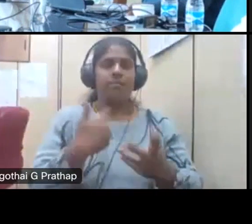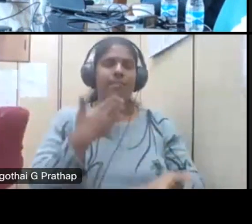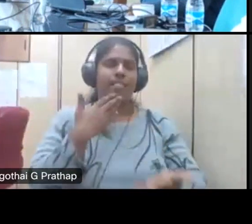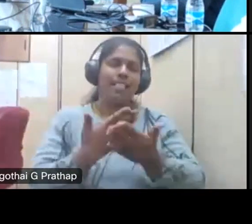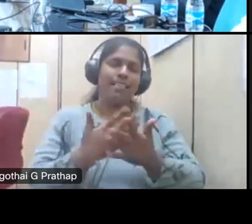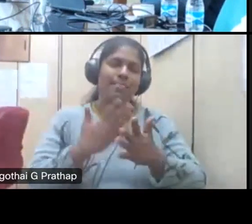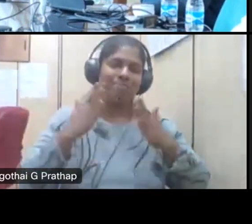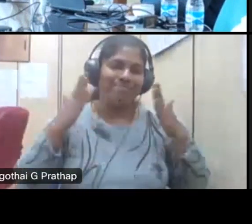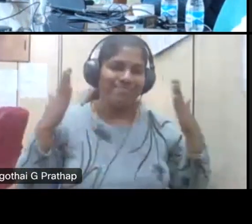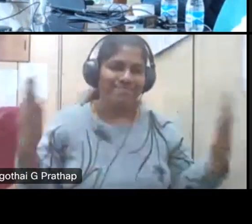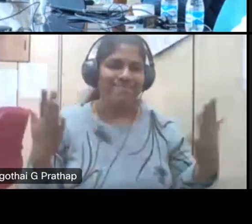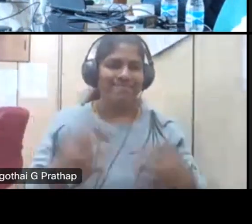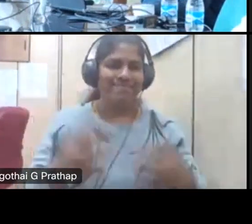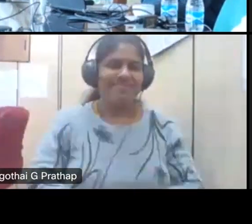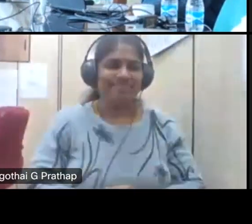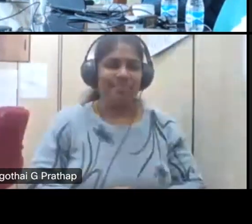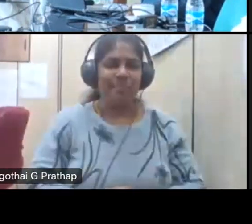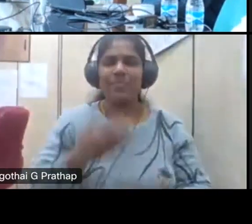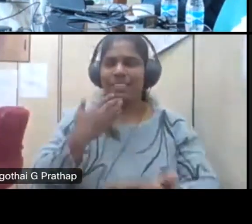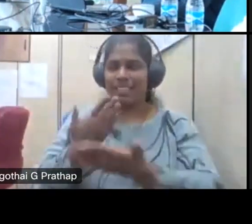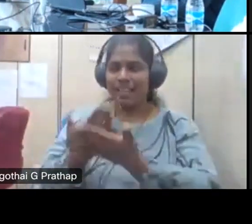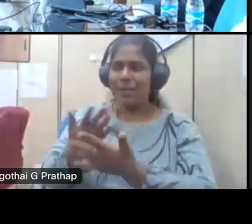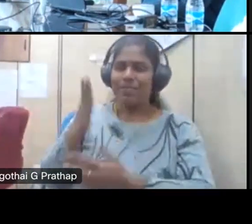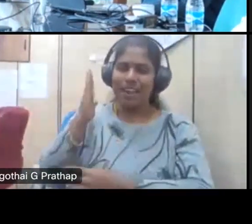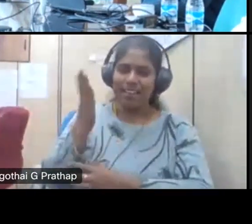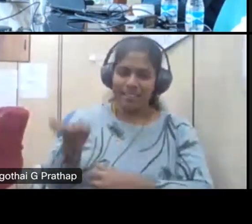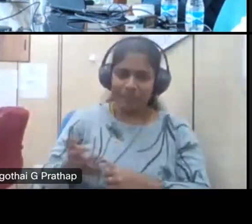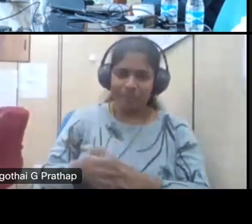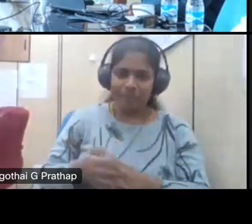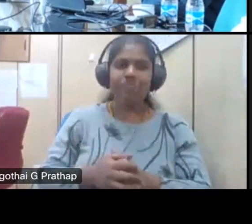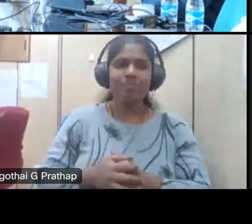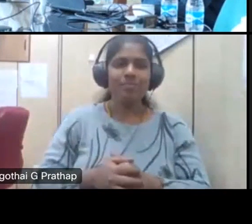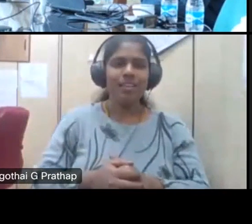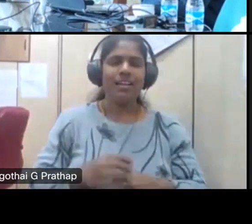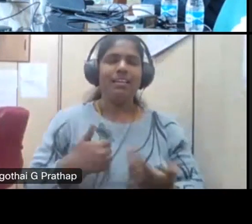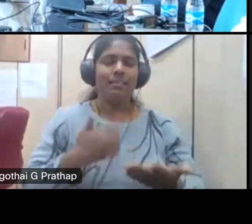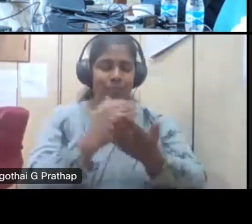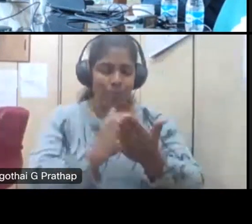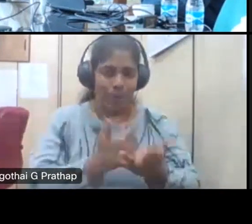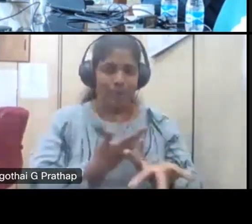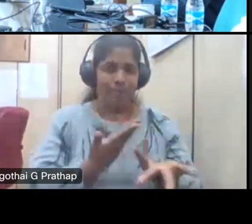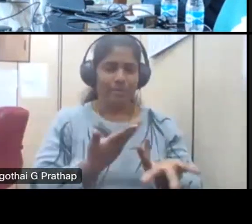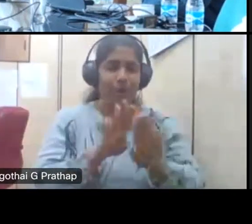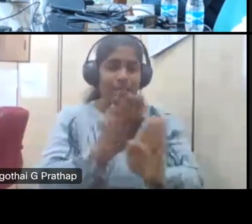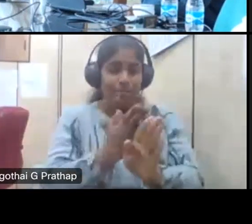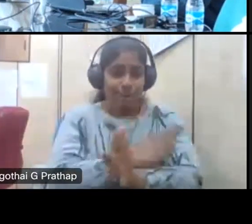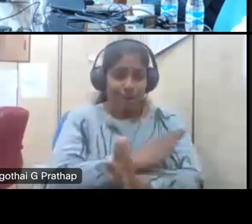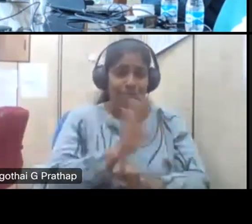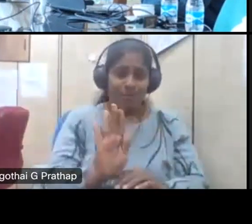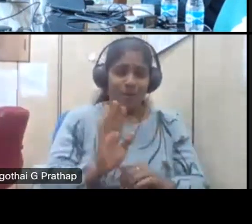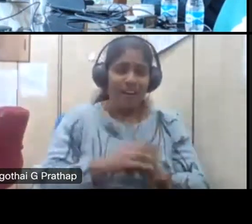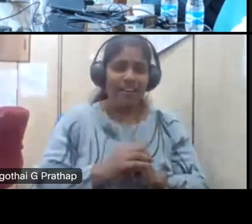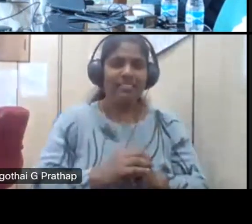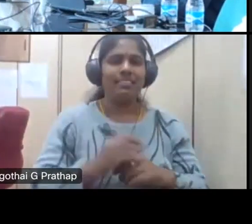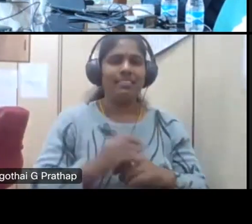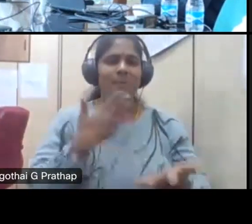sir. Thank you, madam. Before we come to an end of this event, I want to put on record the great big word of